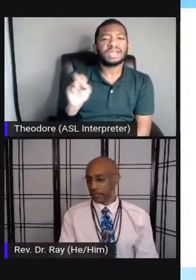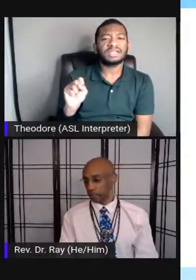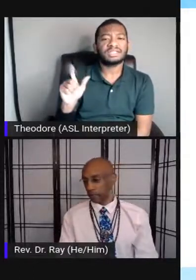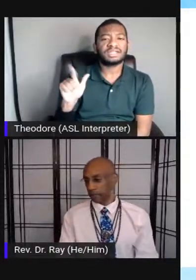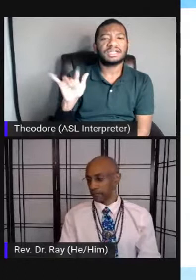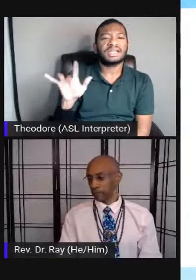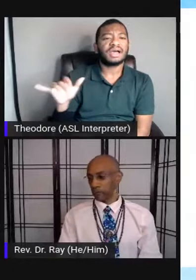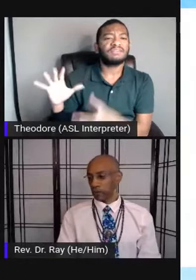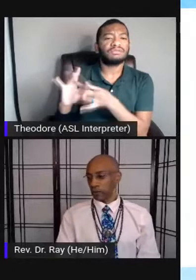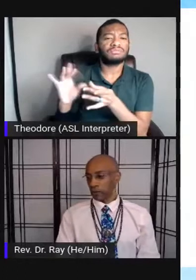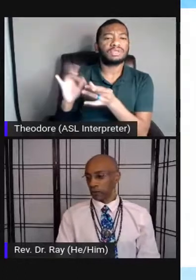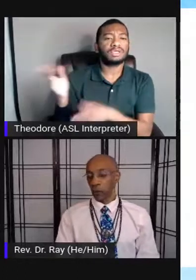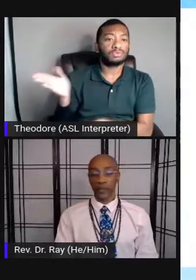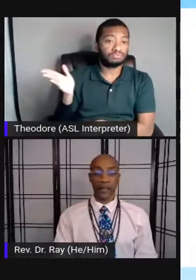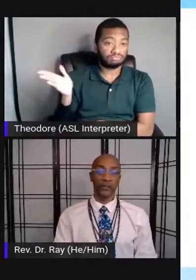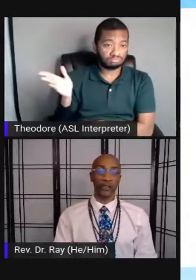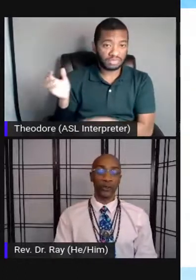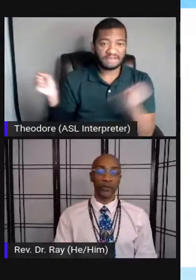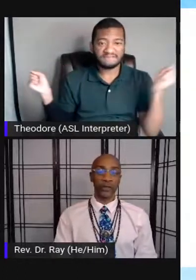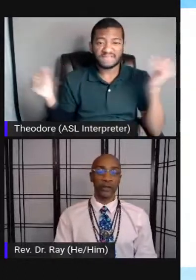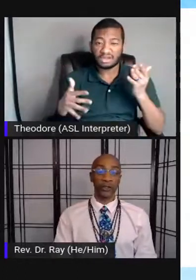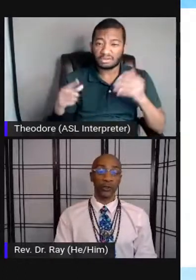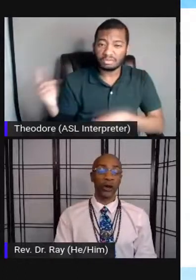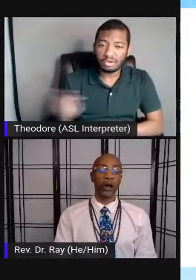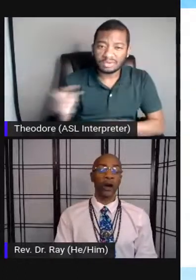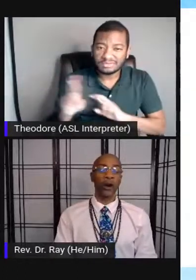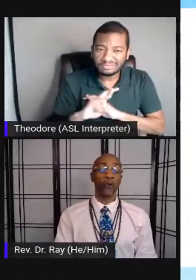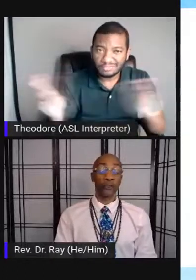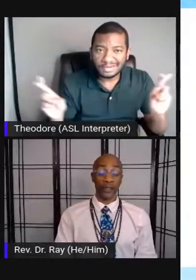what does that mean? What we tend to do is we tend to